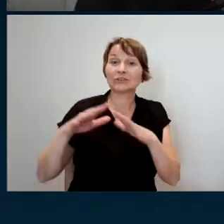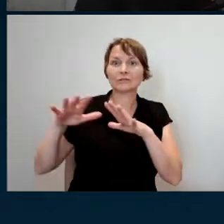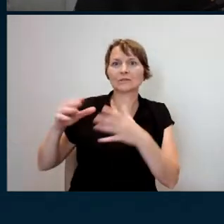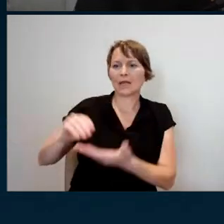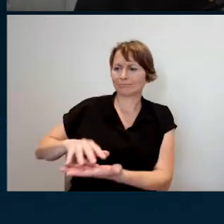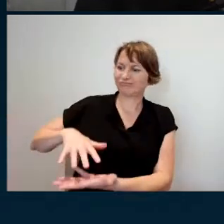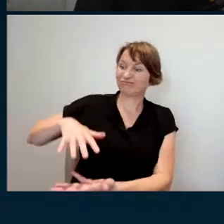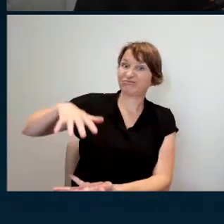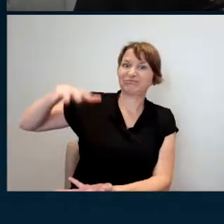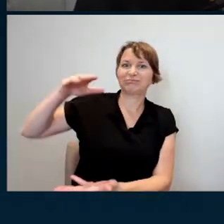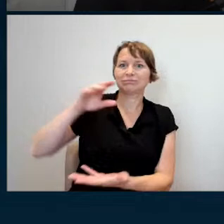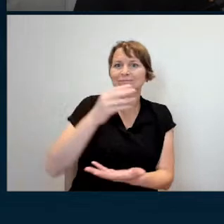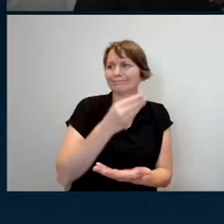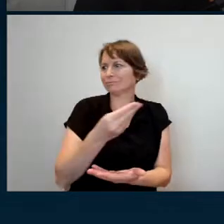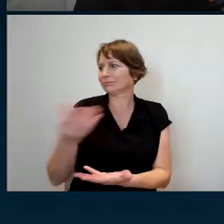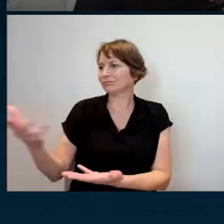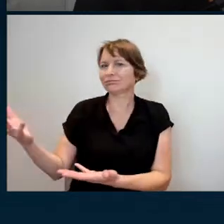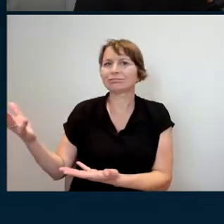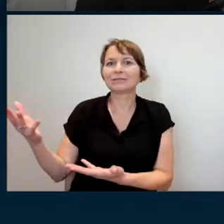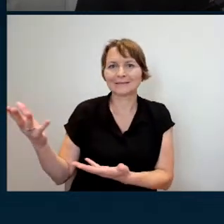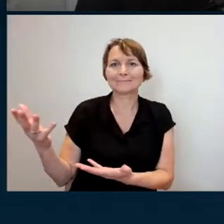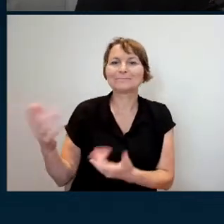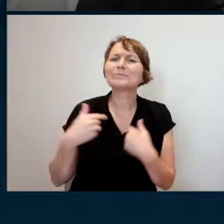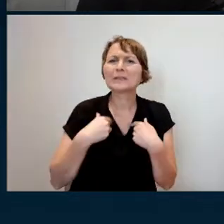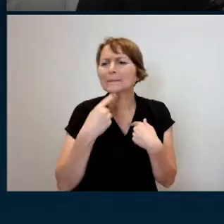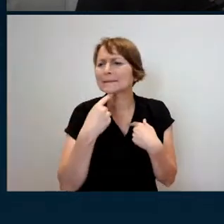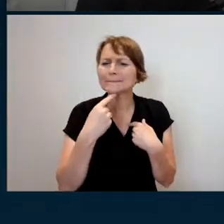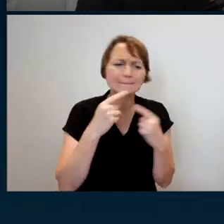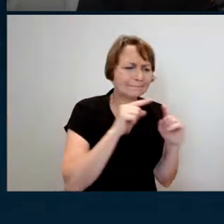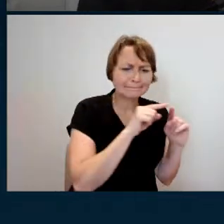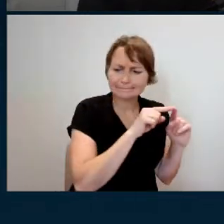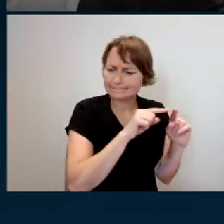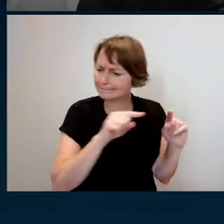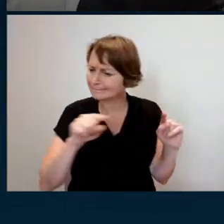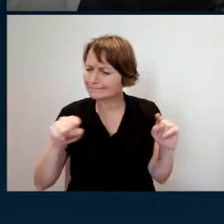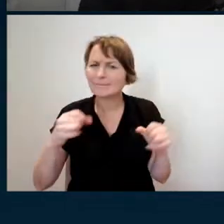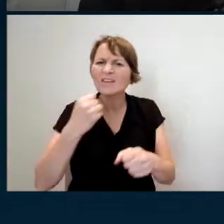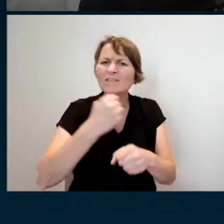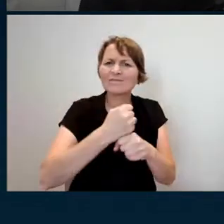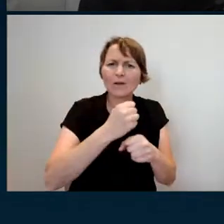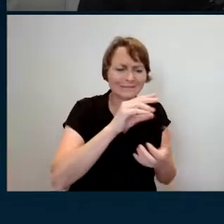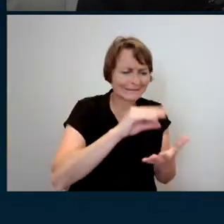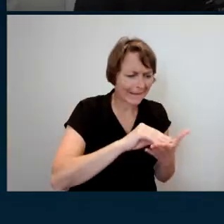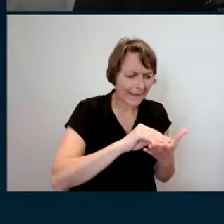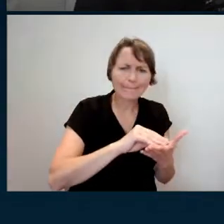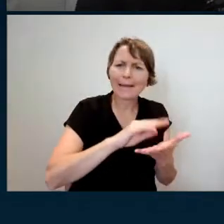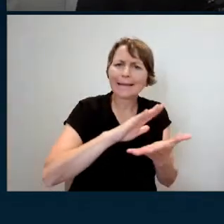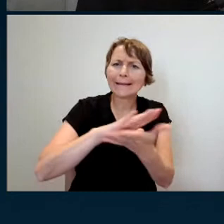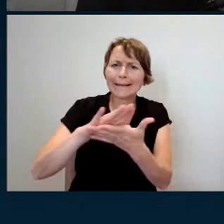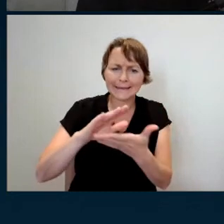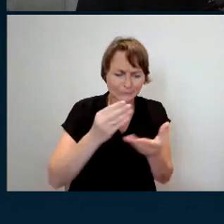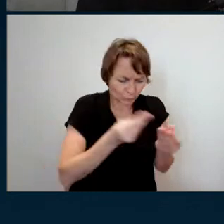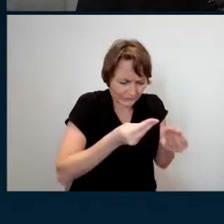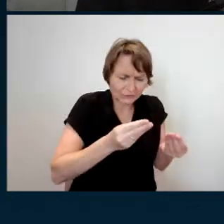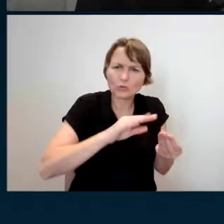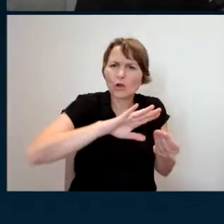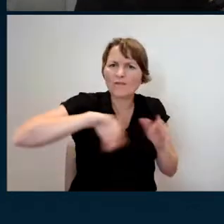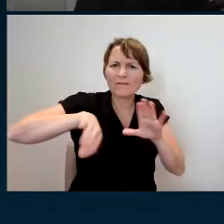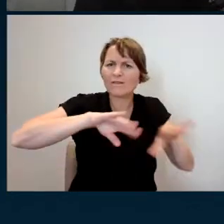I was looking for a function app that could clean up resources if I gave them a specific